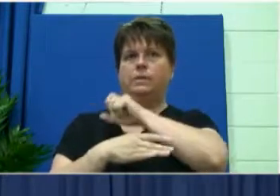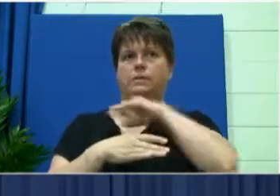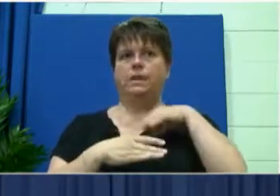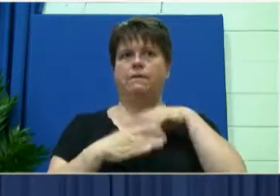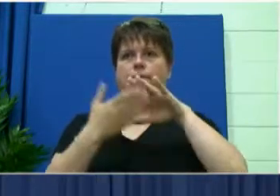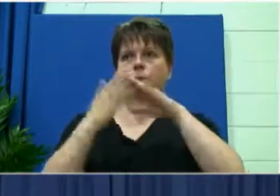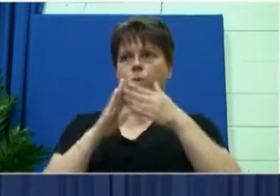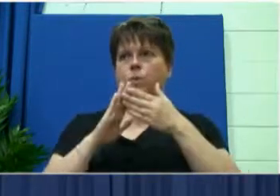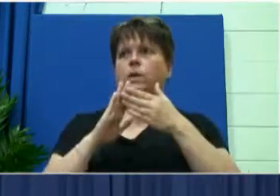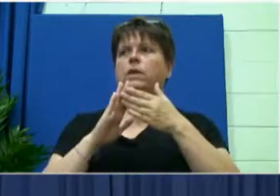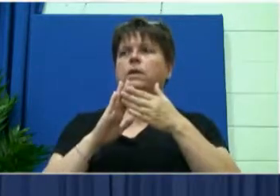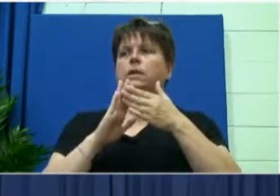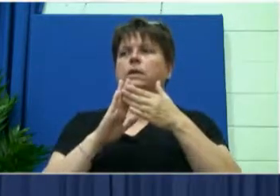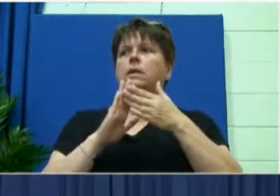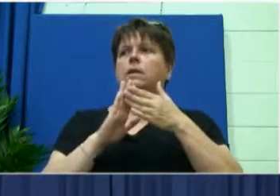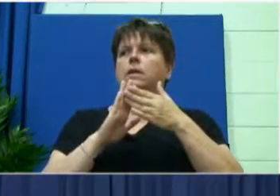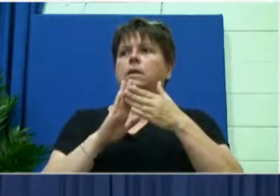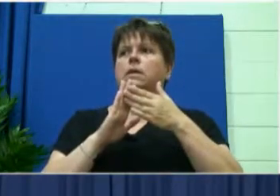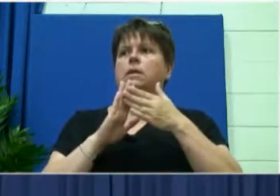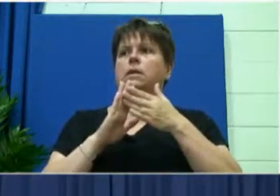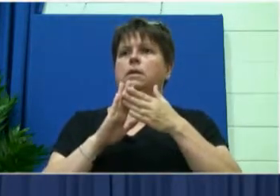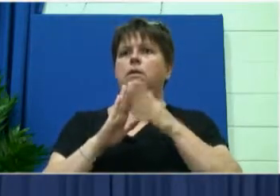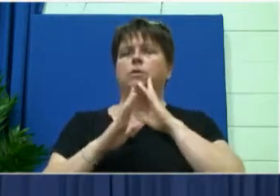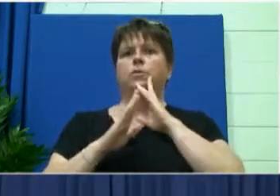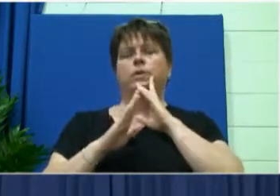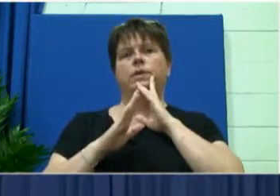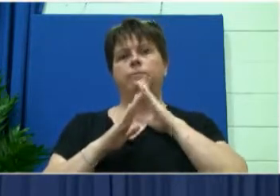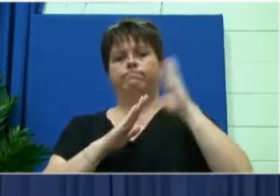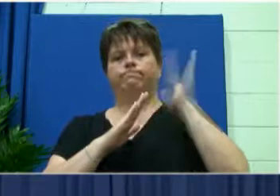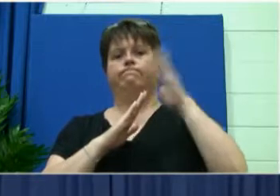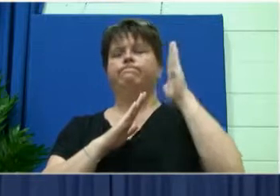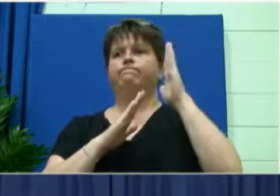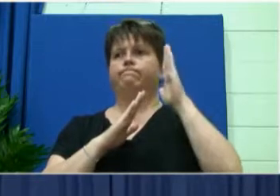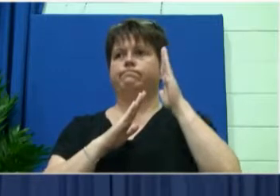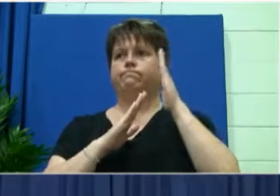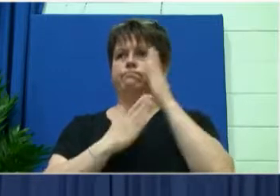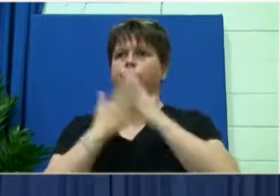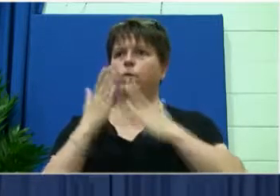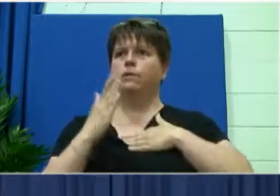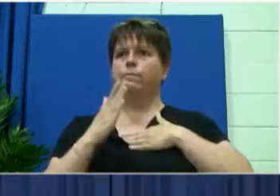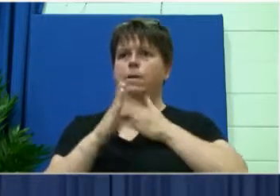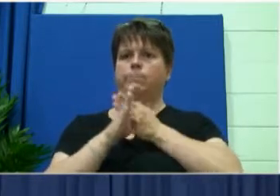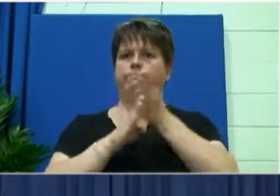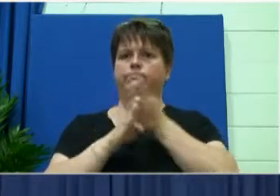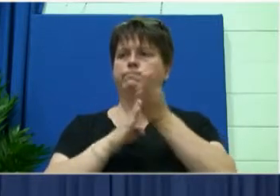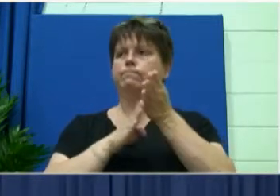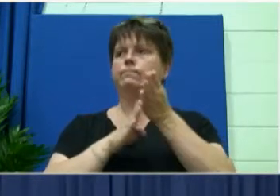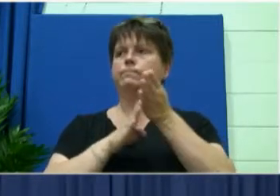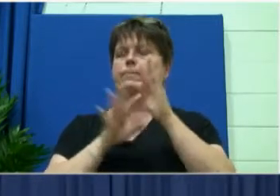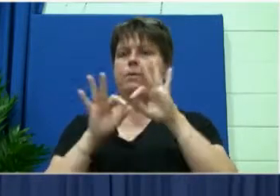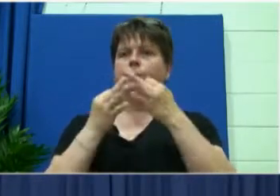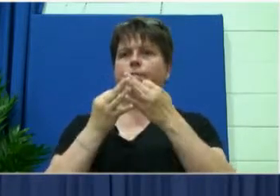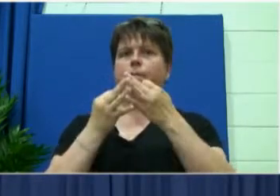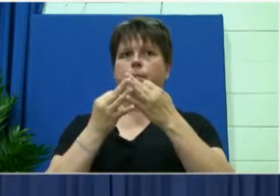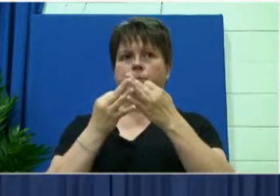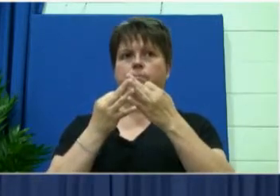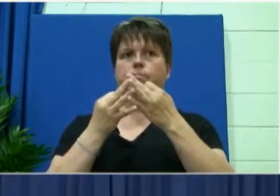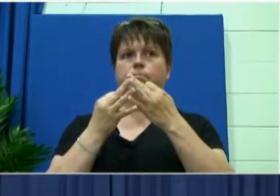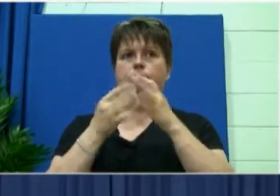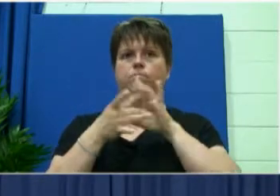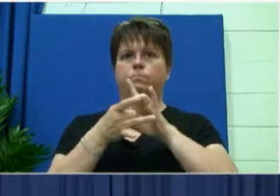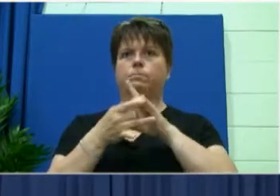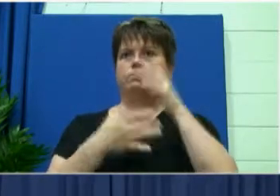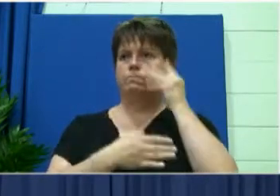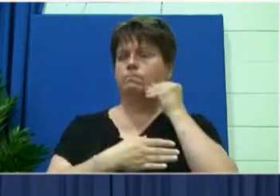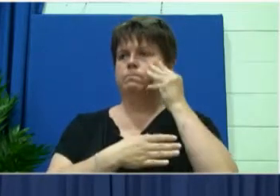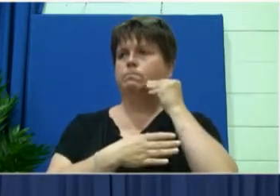our communities. It has been a highlight of my career, and it has truly been a family affair. I